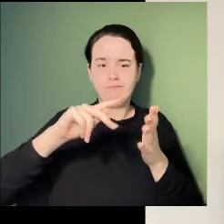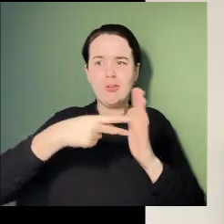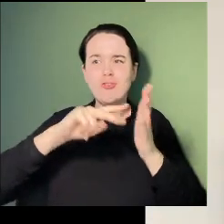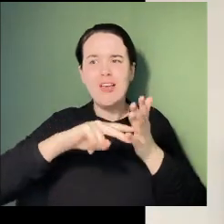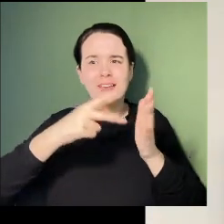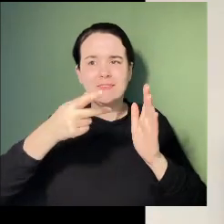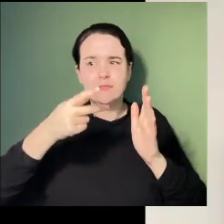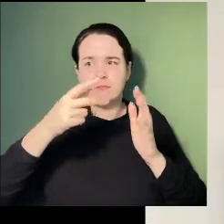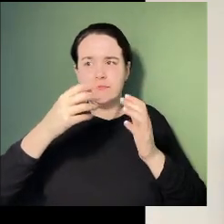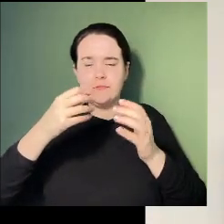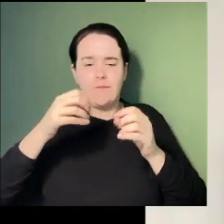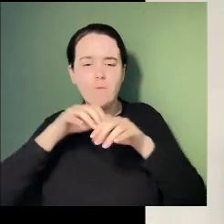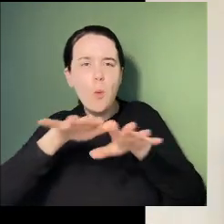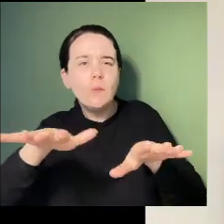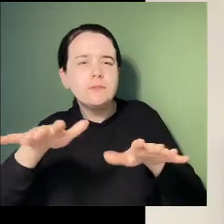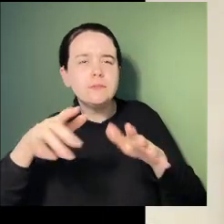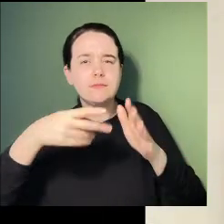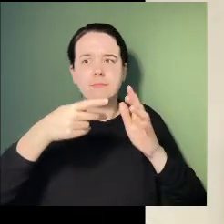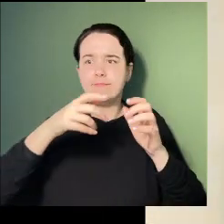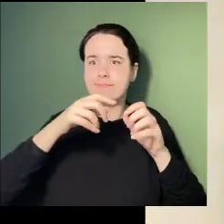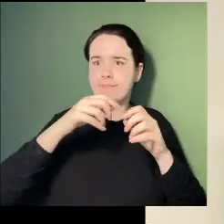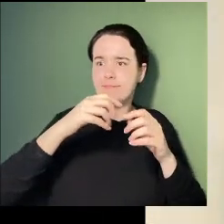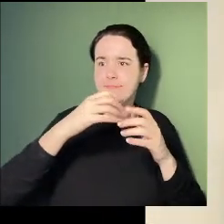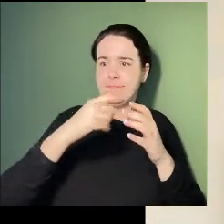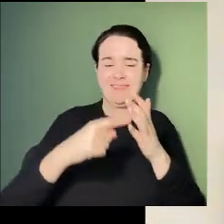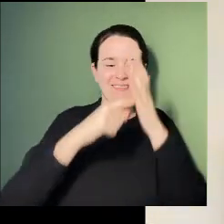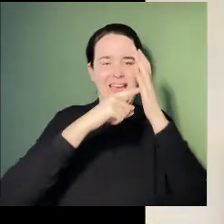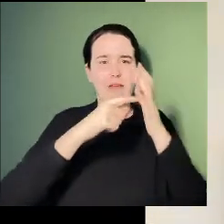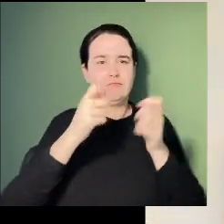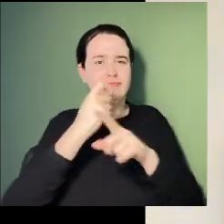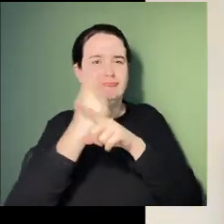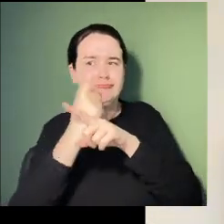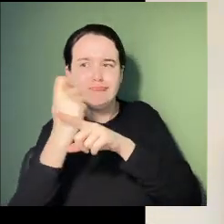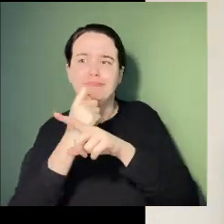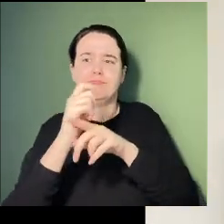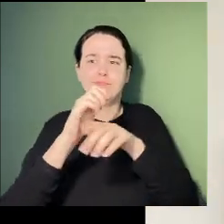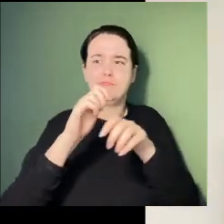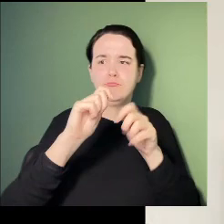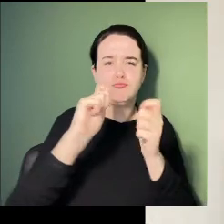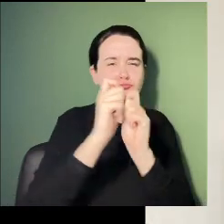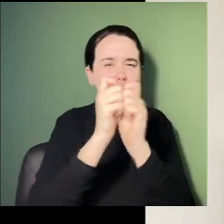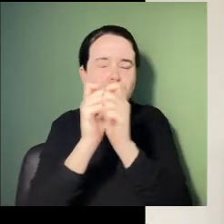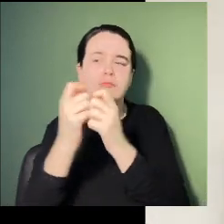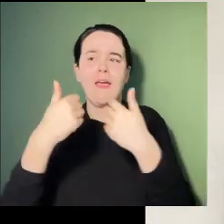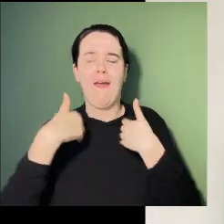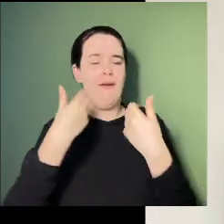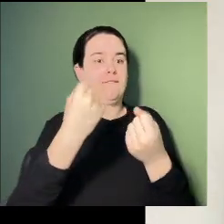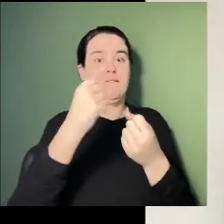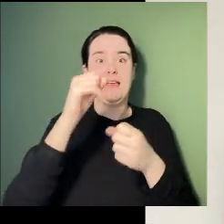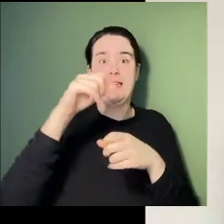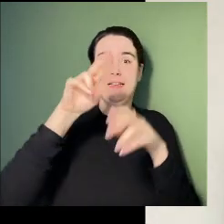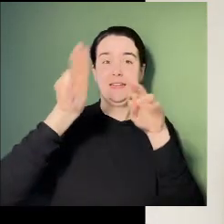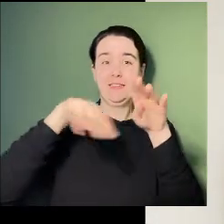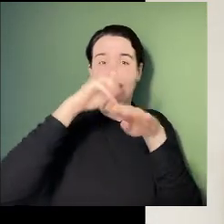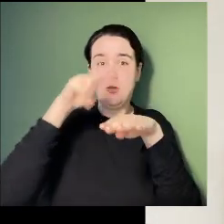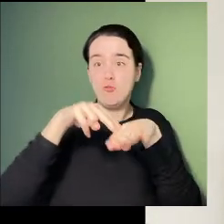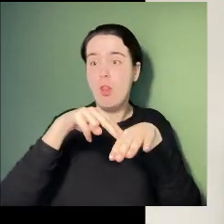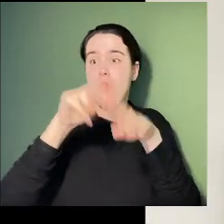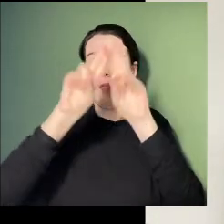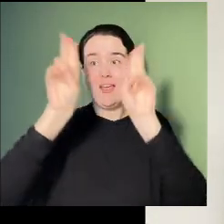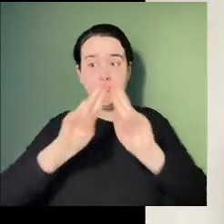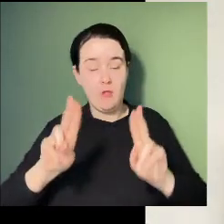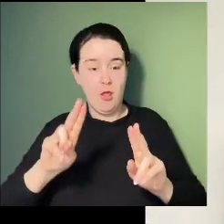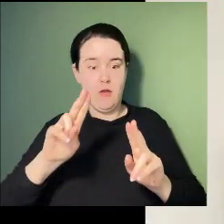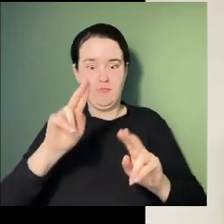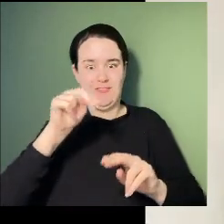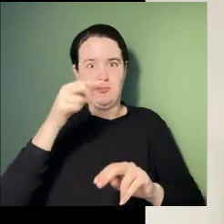Industry Project, which is run by Tactical Tech. And it's an international NGO that promotes critical thinking and proactive responses through